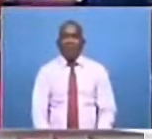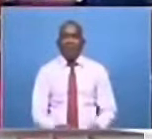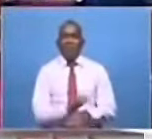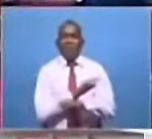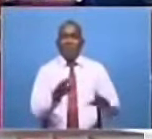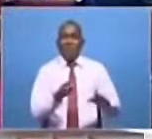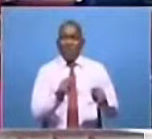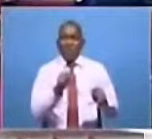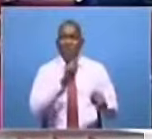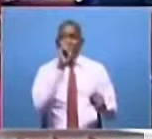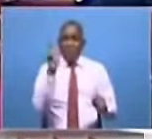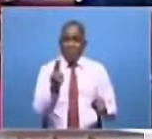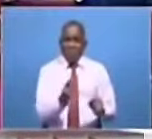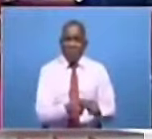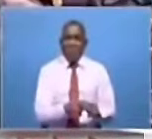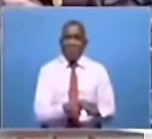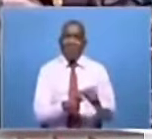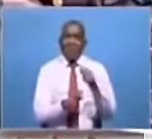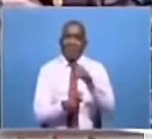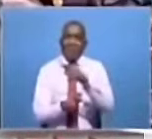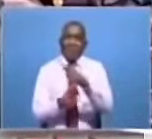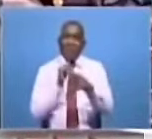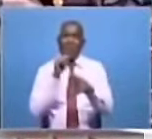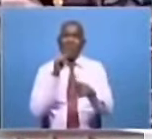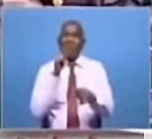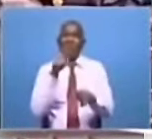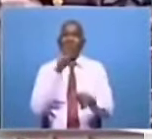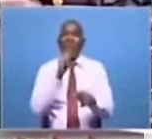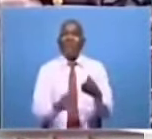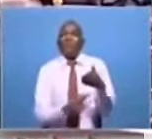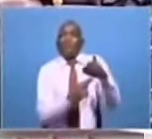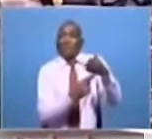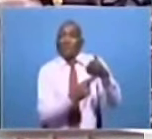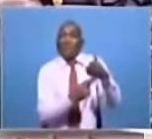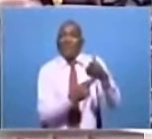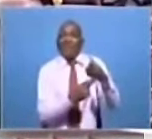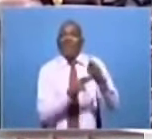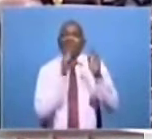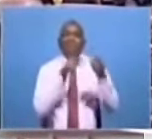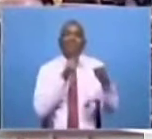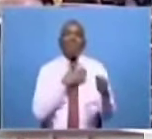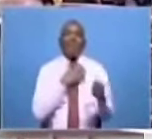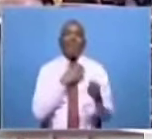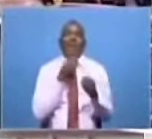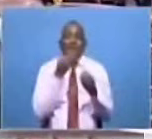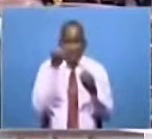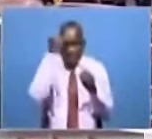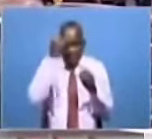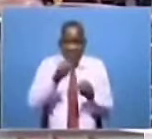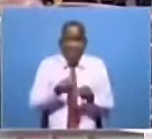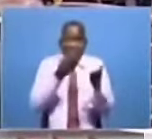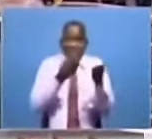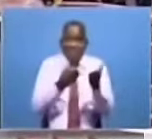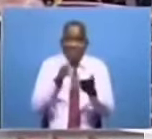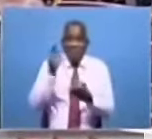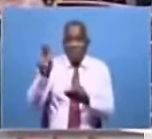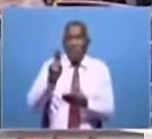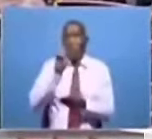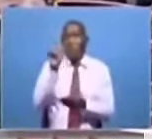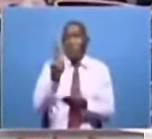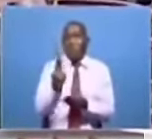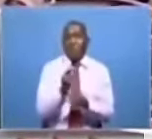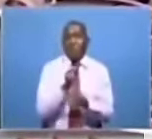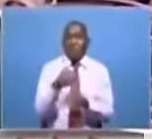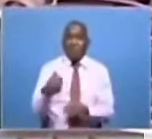So my counsel should not refer in responding to my submissions that they have used it. We